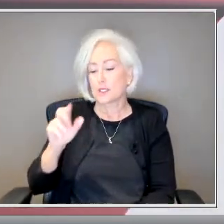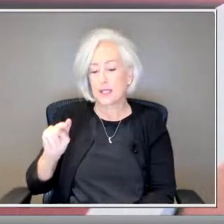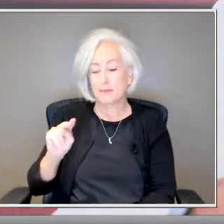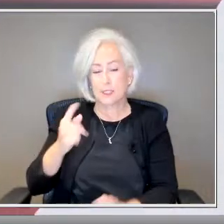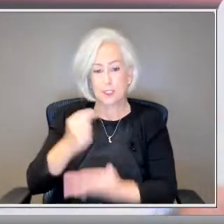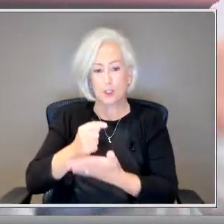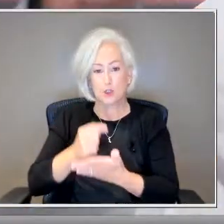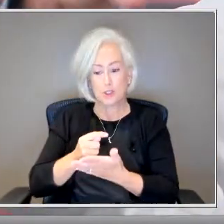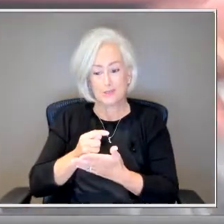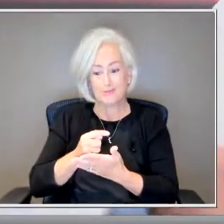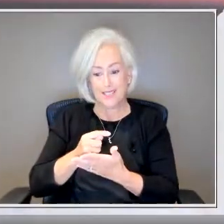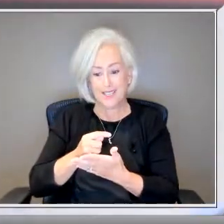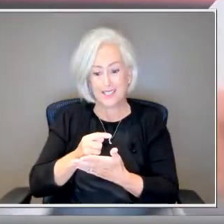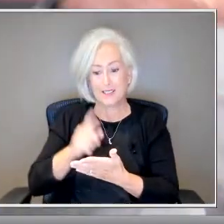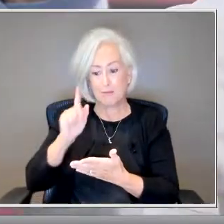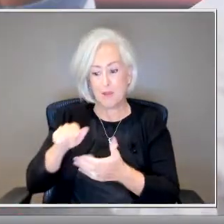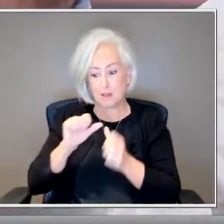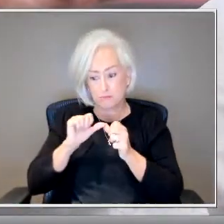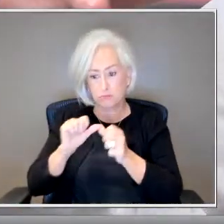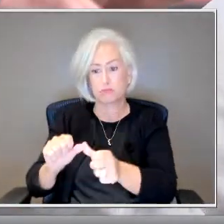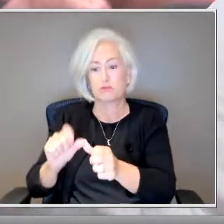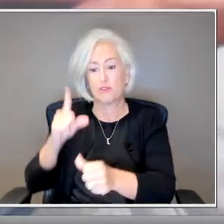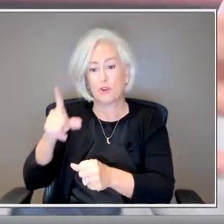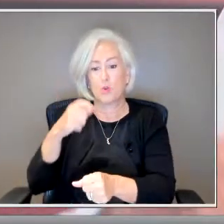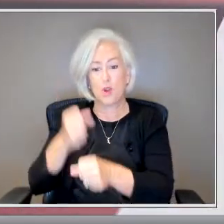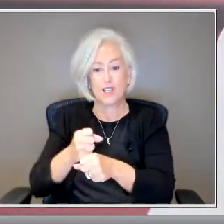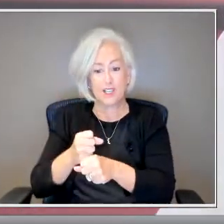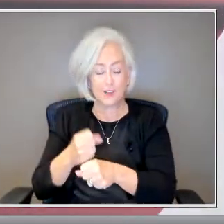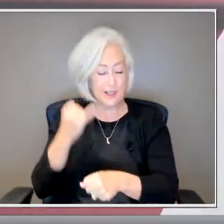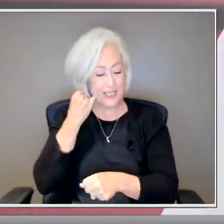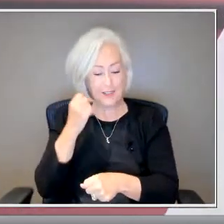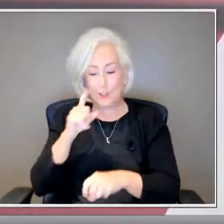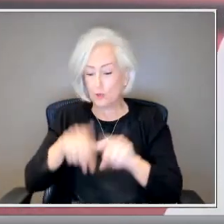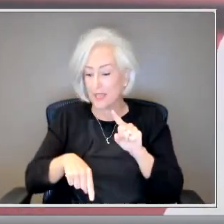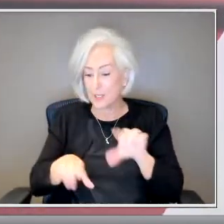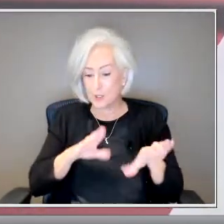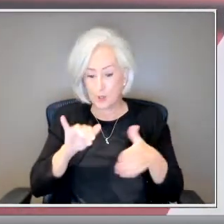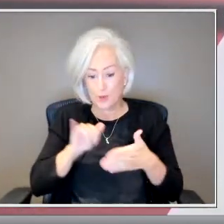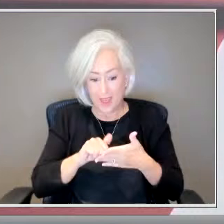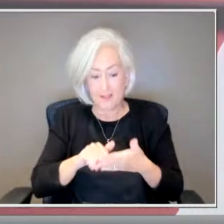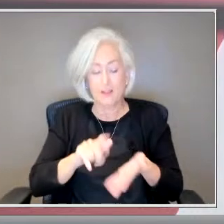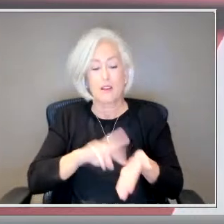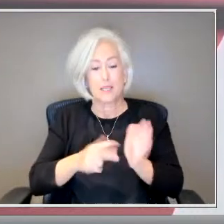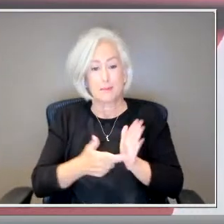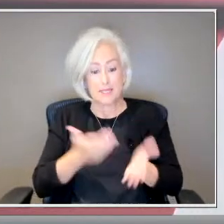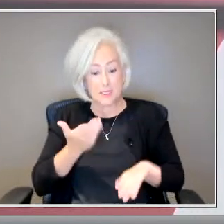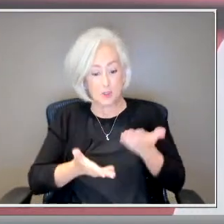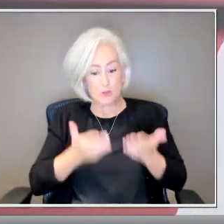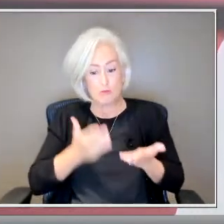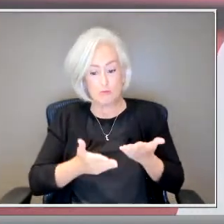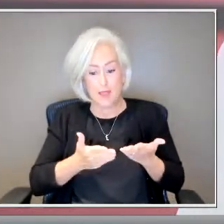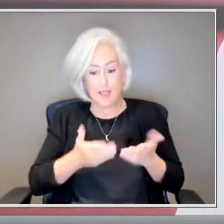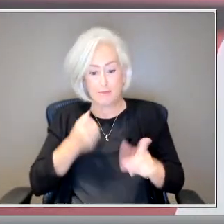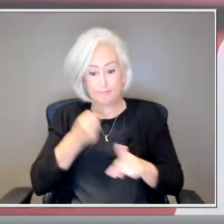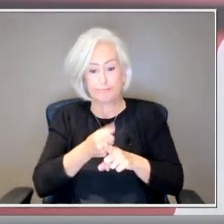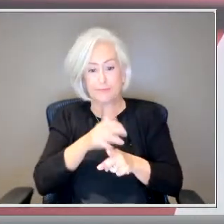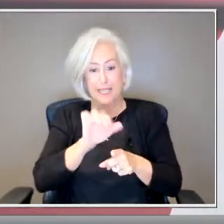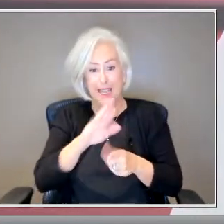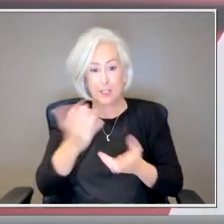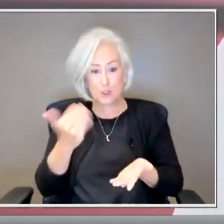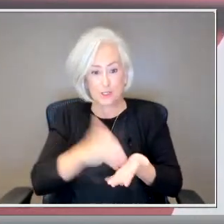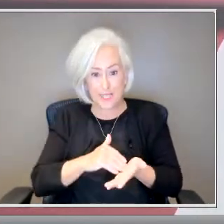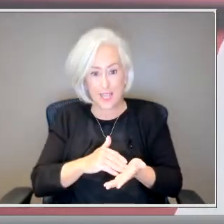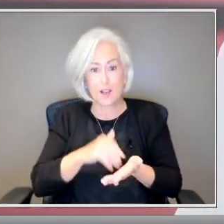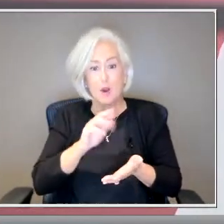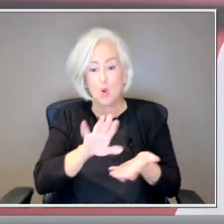associated with recurrence and death risk. And she had already had that. I mean, she had risk, and she'd already